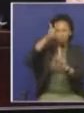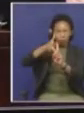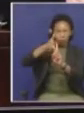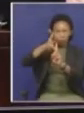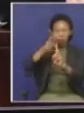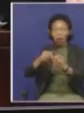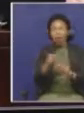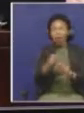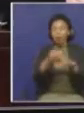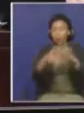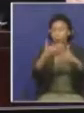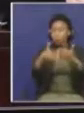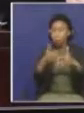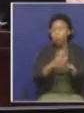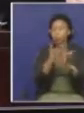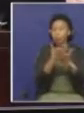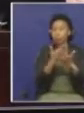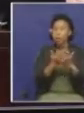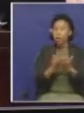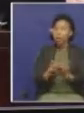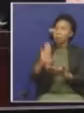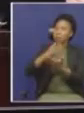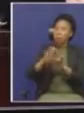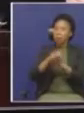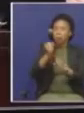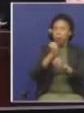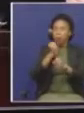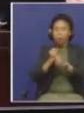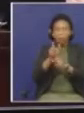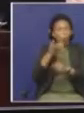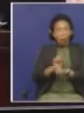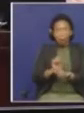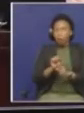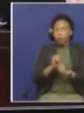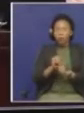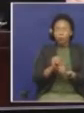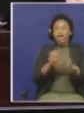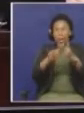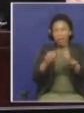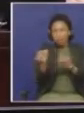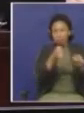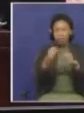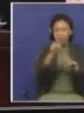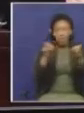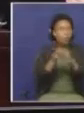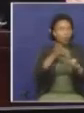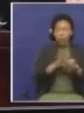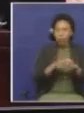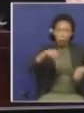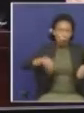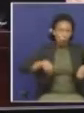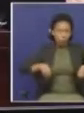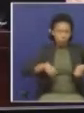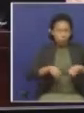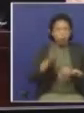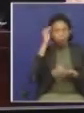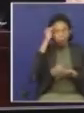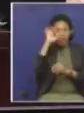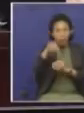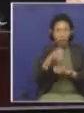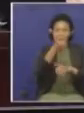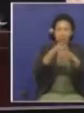public servants and replace them with those who are willing to be complicit in corruption. We also know that broad executive powers